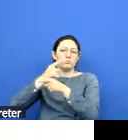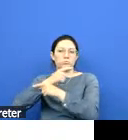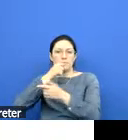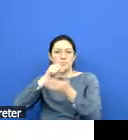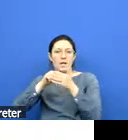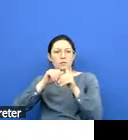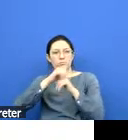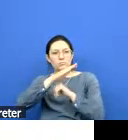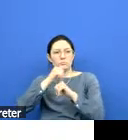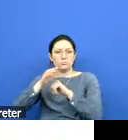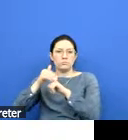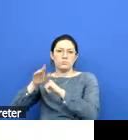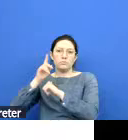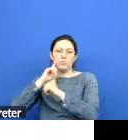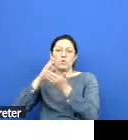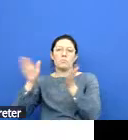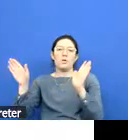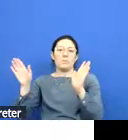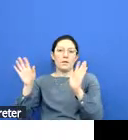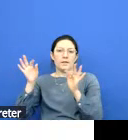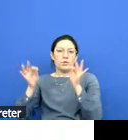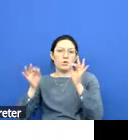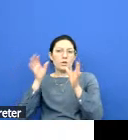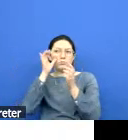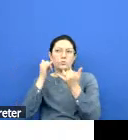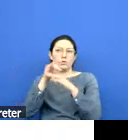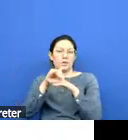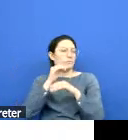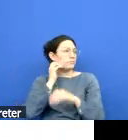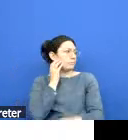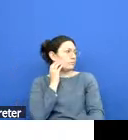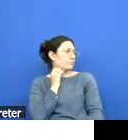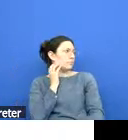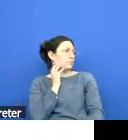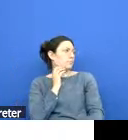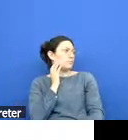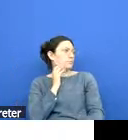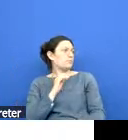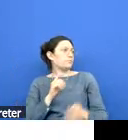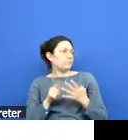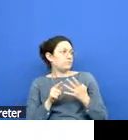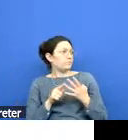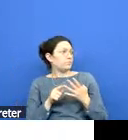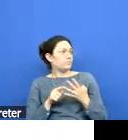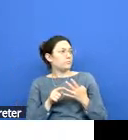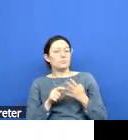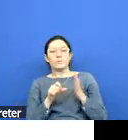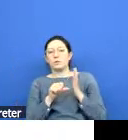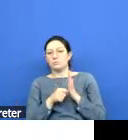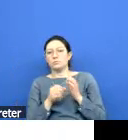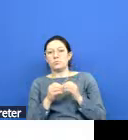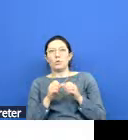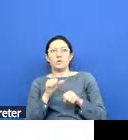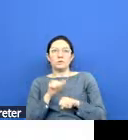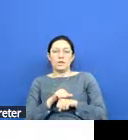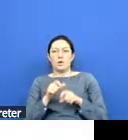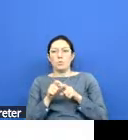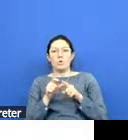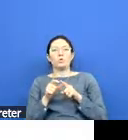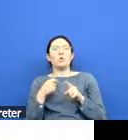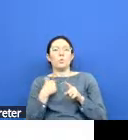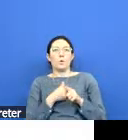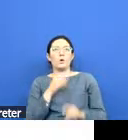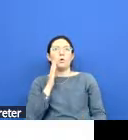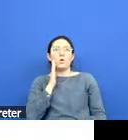for the public hearing for tonight. so I will just say that rather just to go to more solid words, we will send